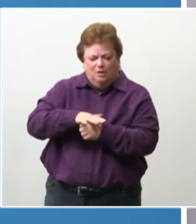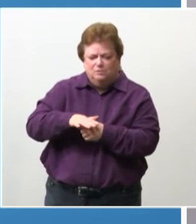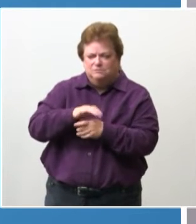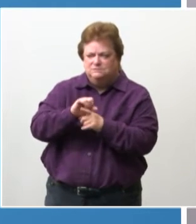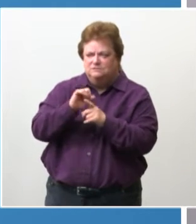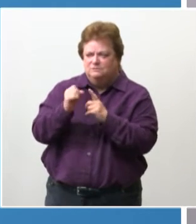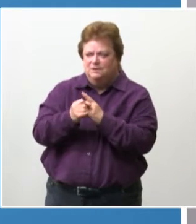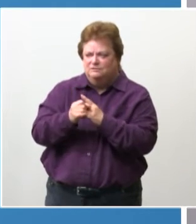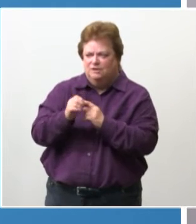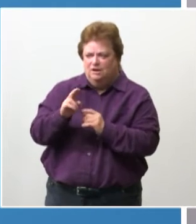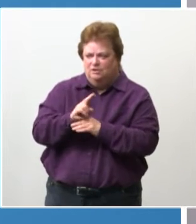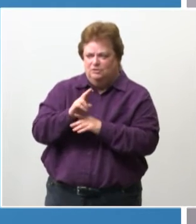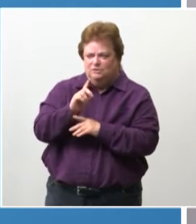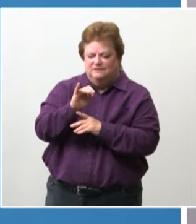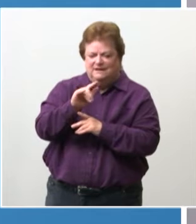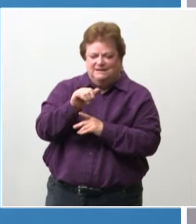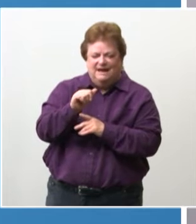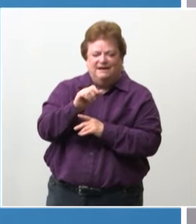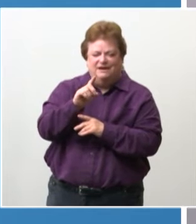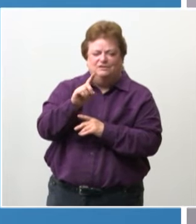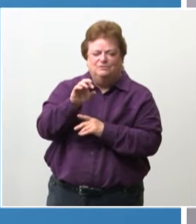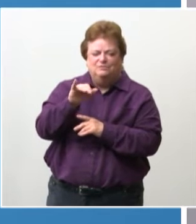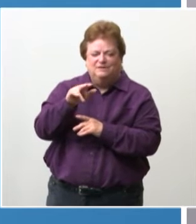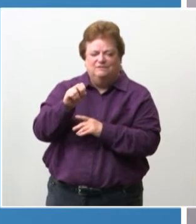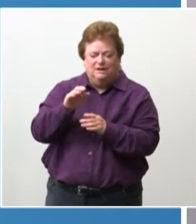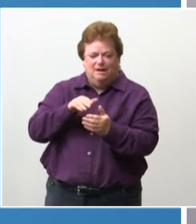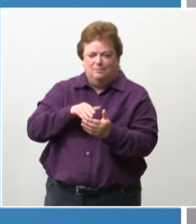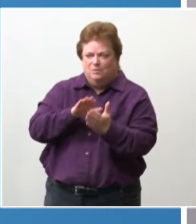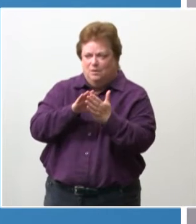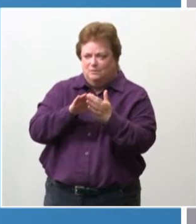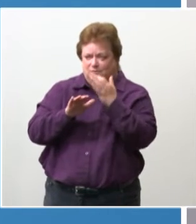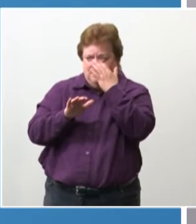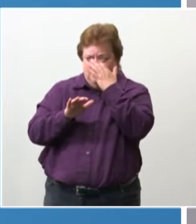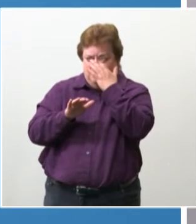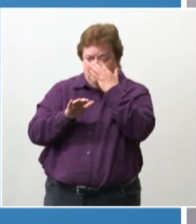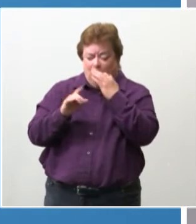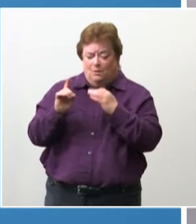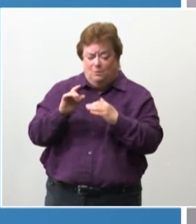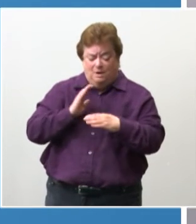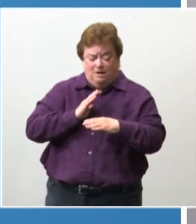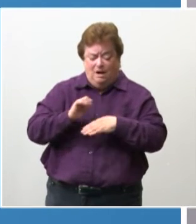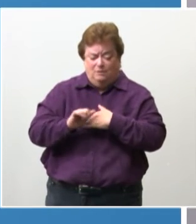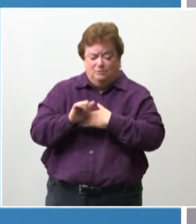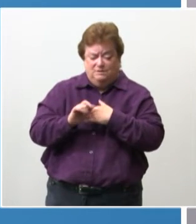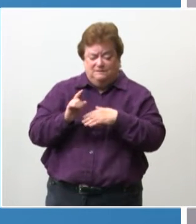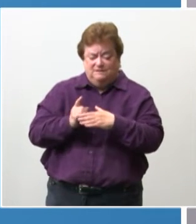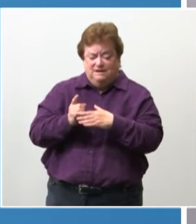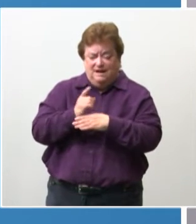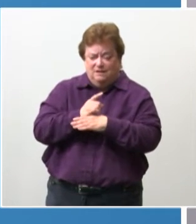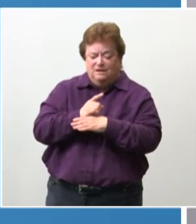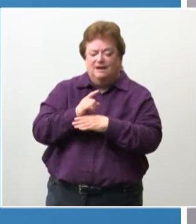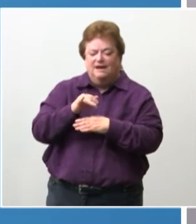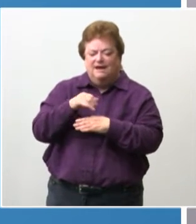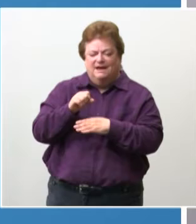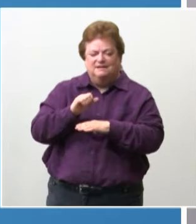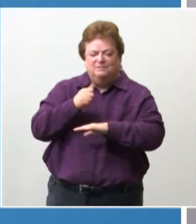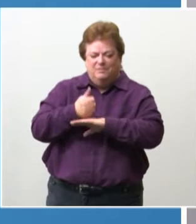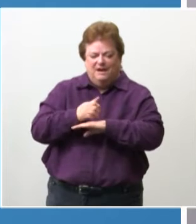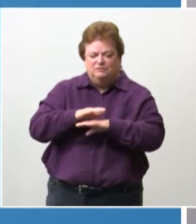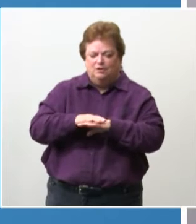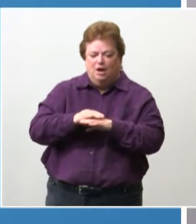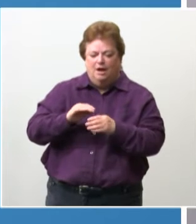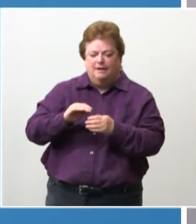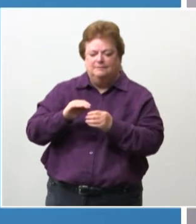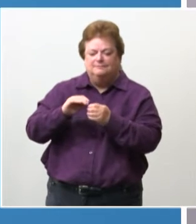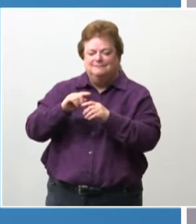situation using a data-driven approach. The position of our local risk dial is based on multiple indicators and not just a